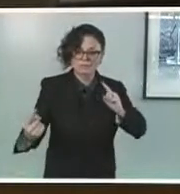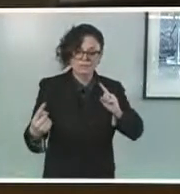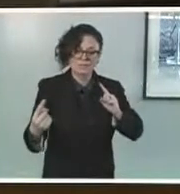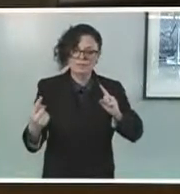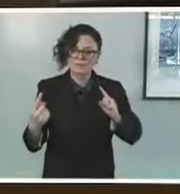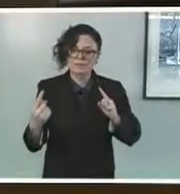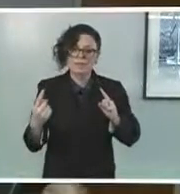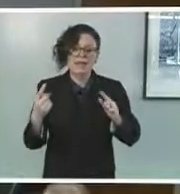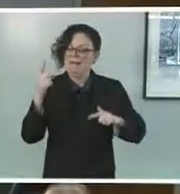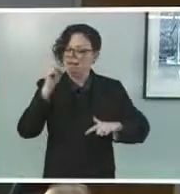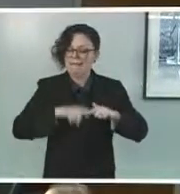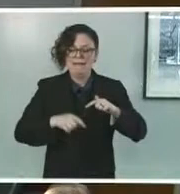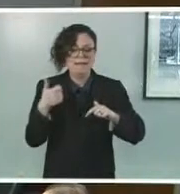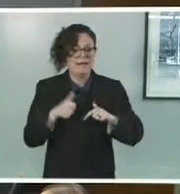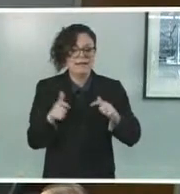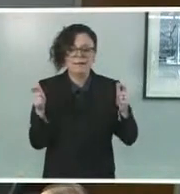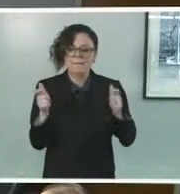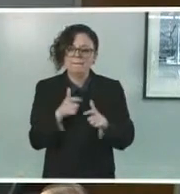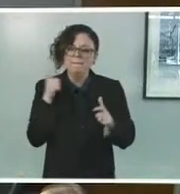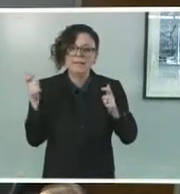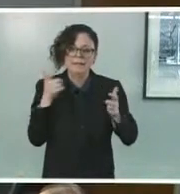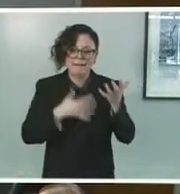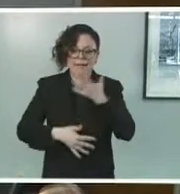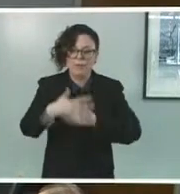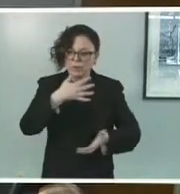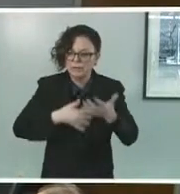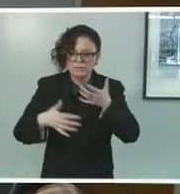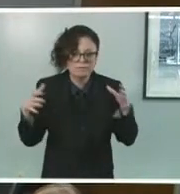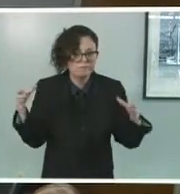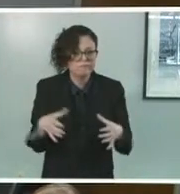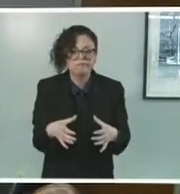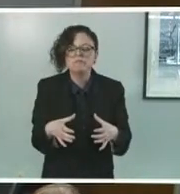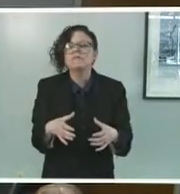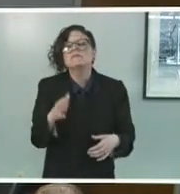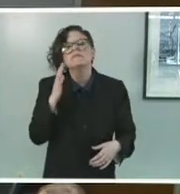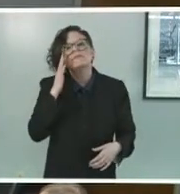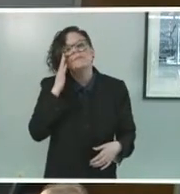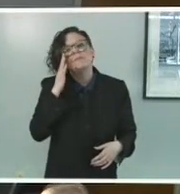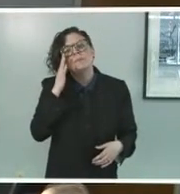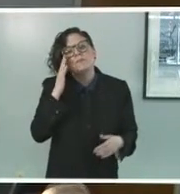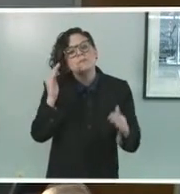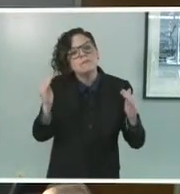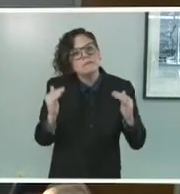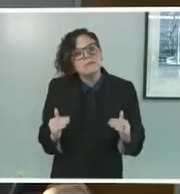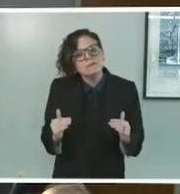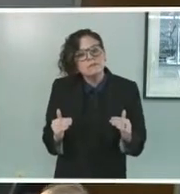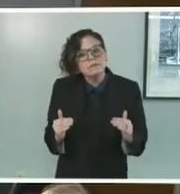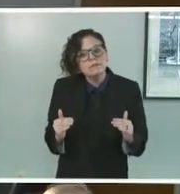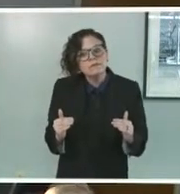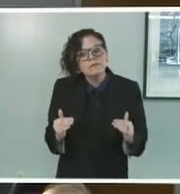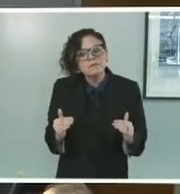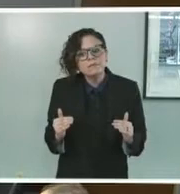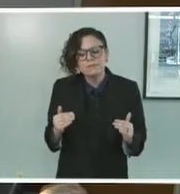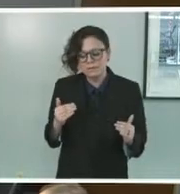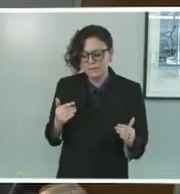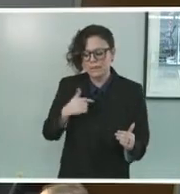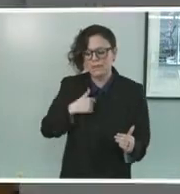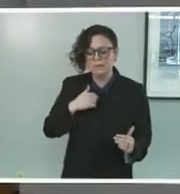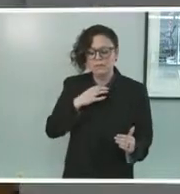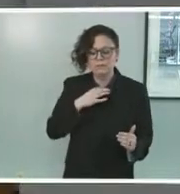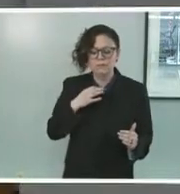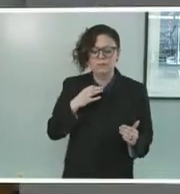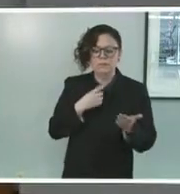of big gatherings. Right. It brings a question for me, which is we've talked a lot about when people can work from home,